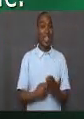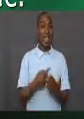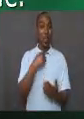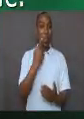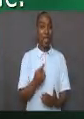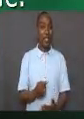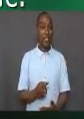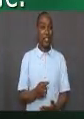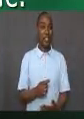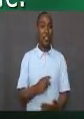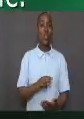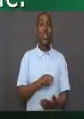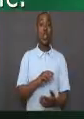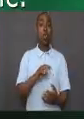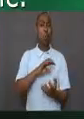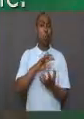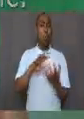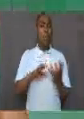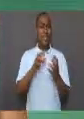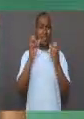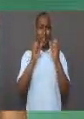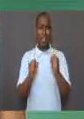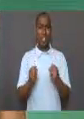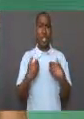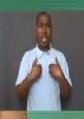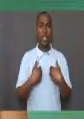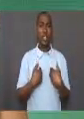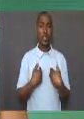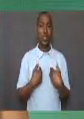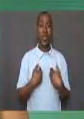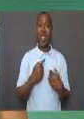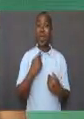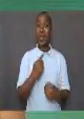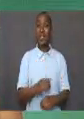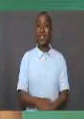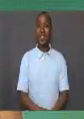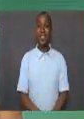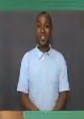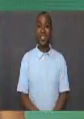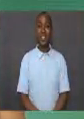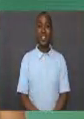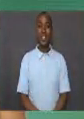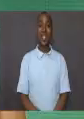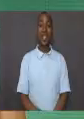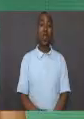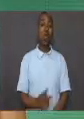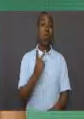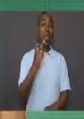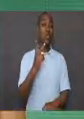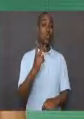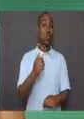have complex structures. However, there are major